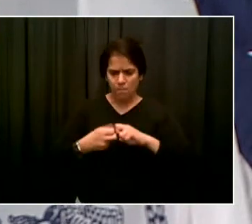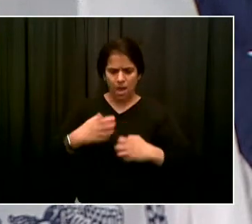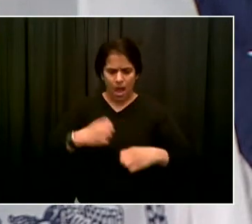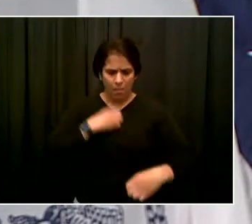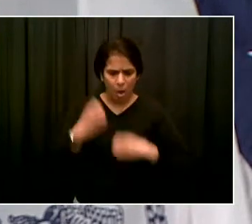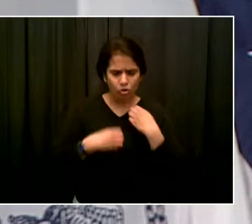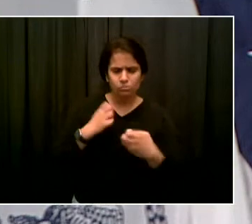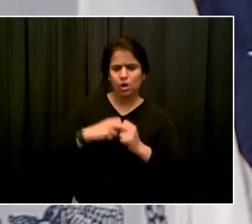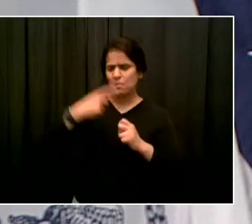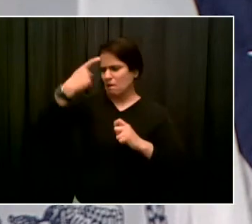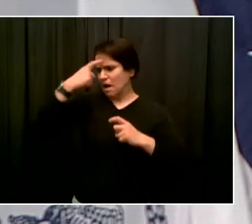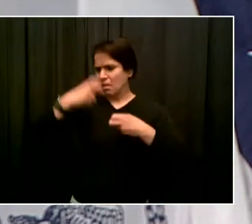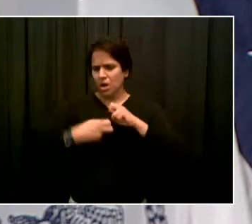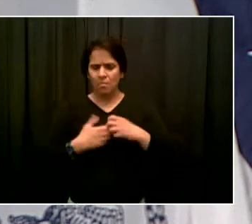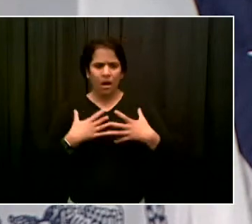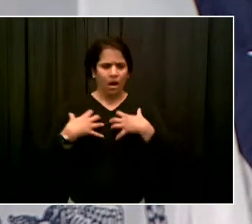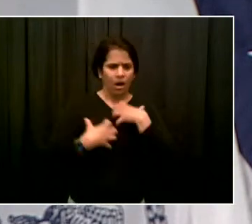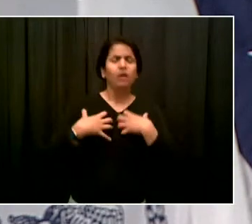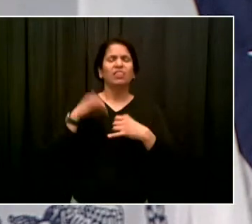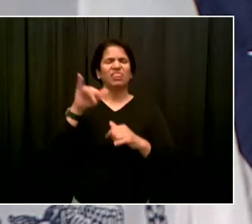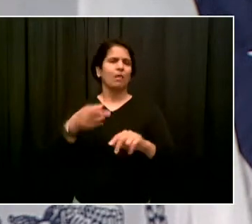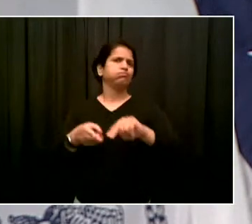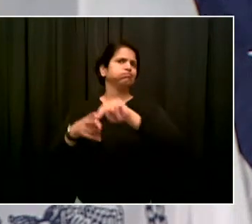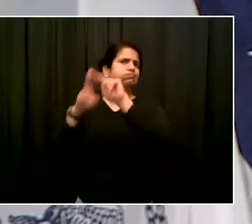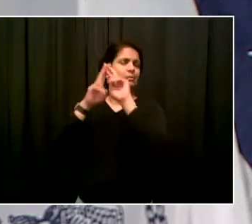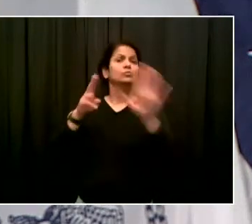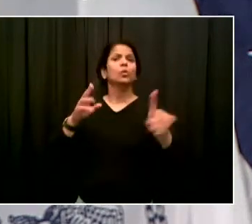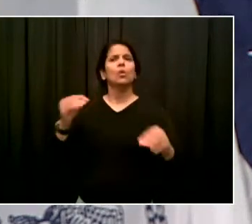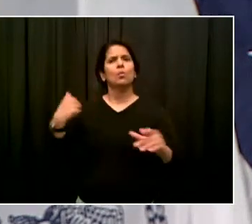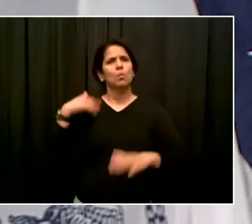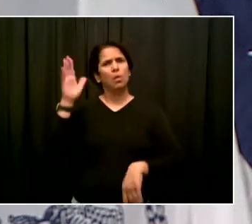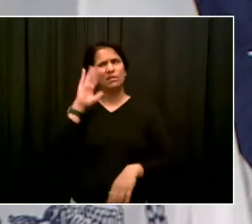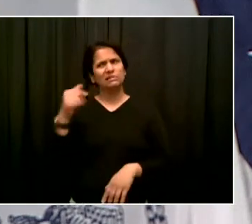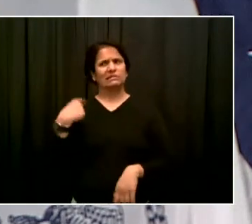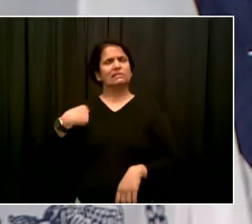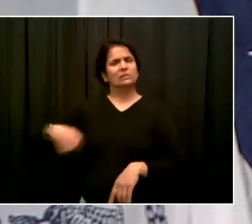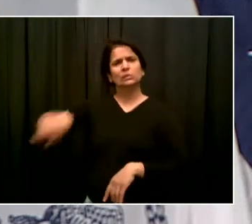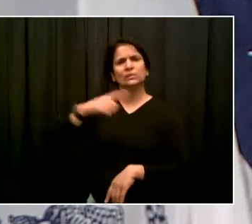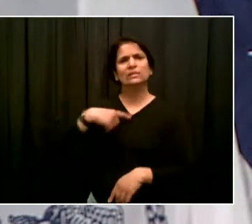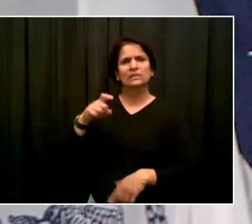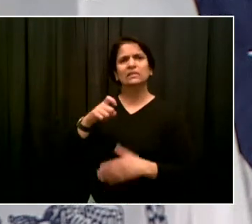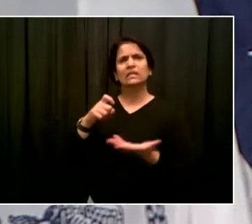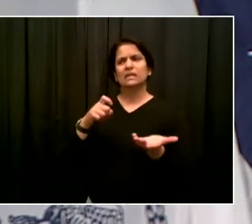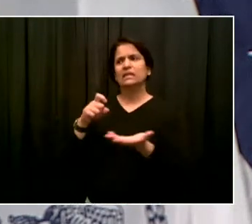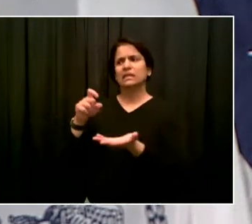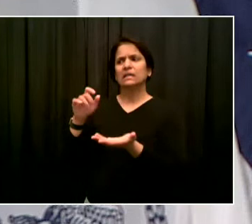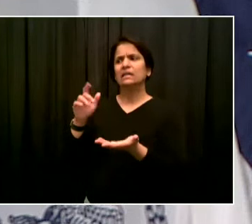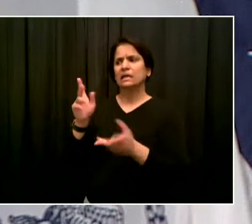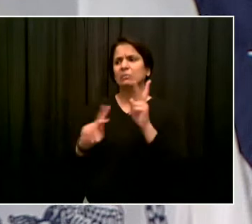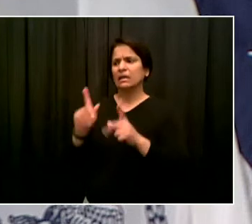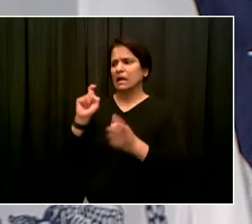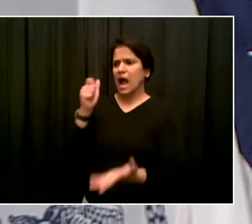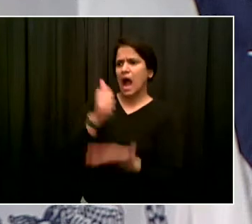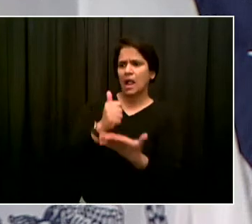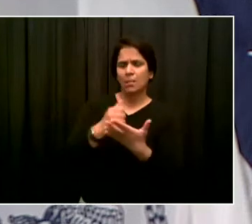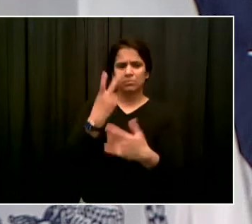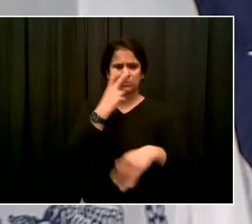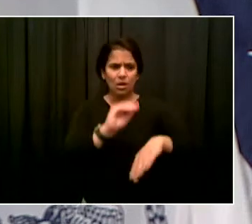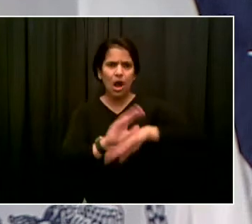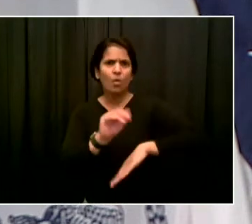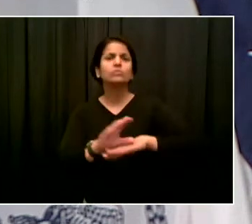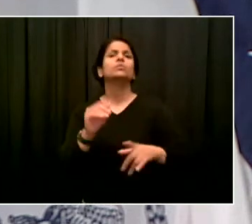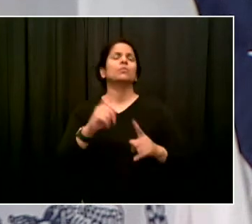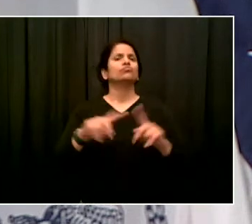need. So we're talking about this throughout the week. On Monday, when we announced the city budget, focused